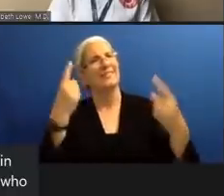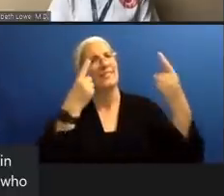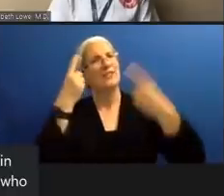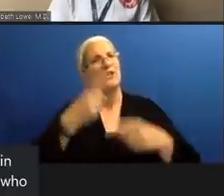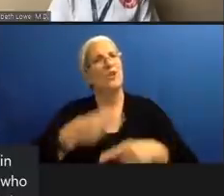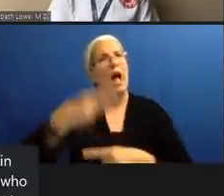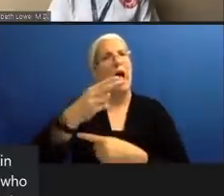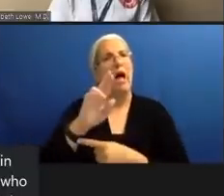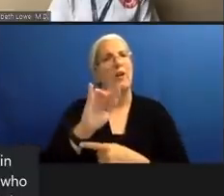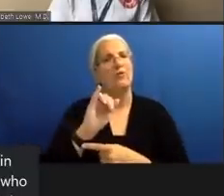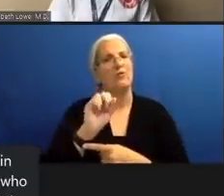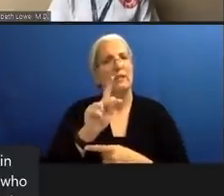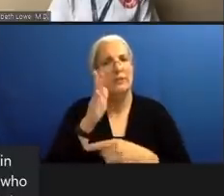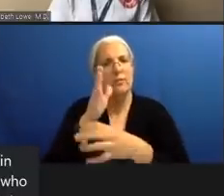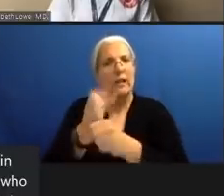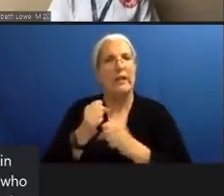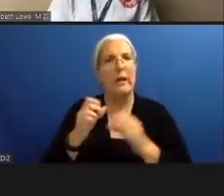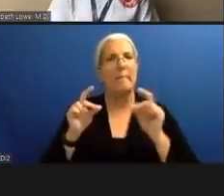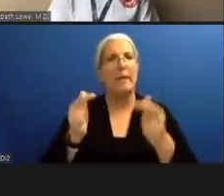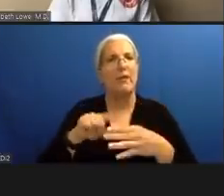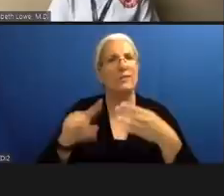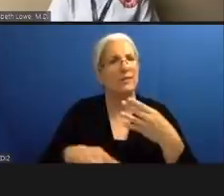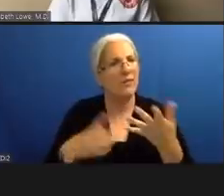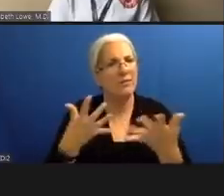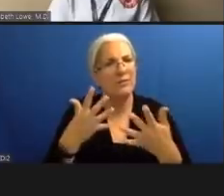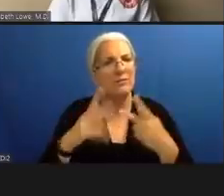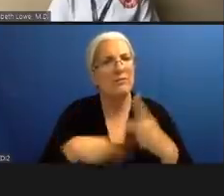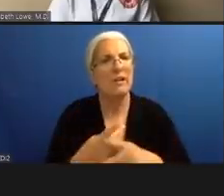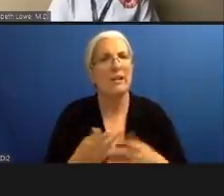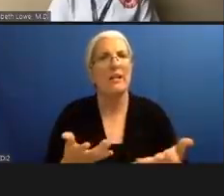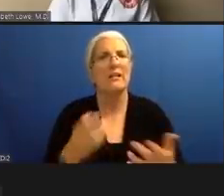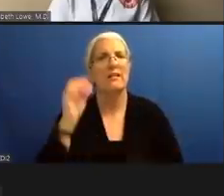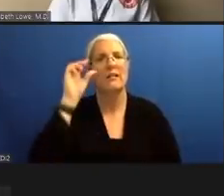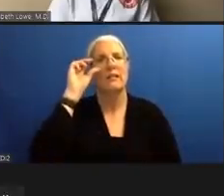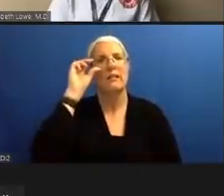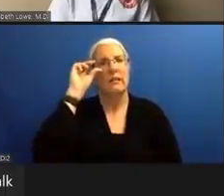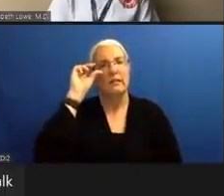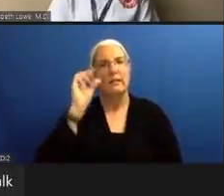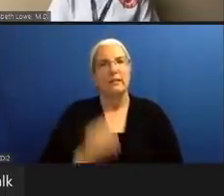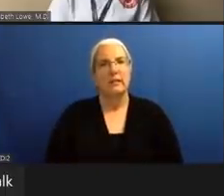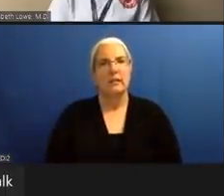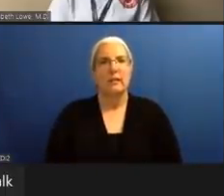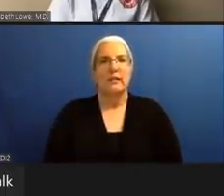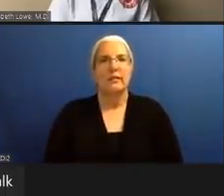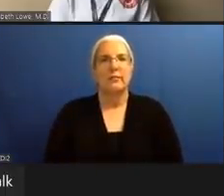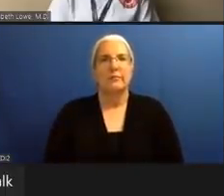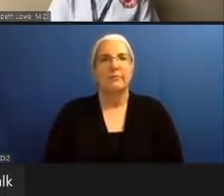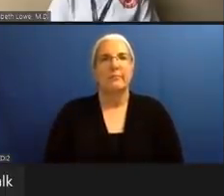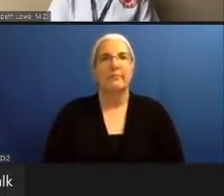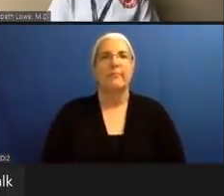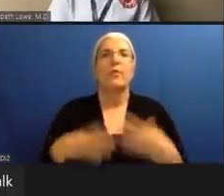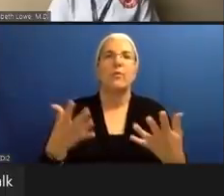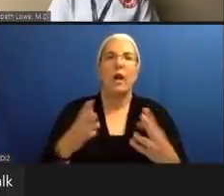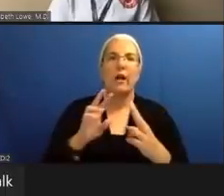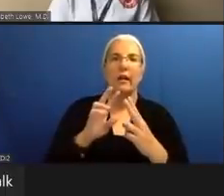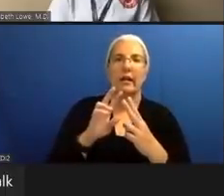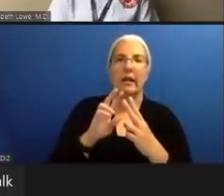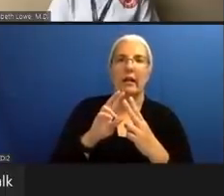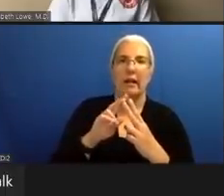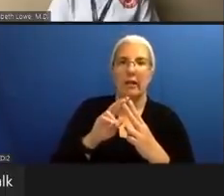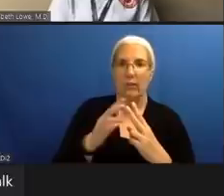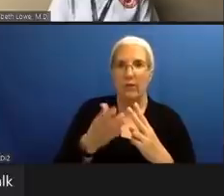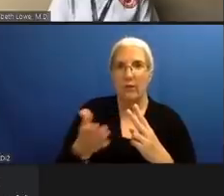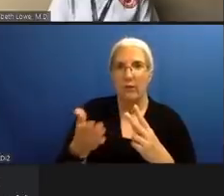do you either of you want to talk about kind of the benefits and liabilities of the rapid